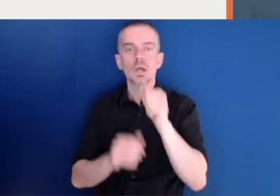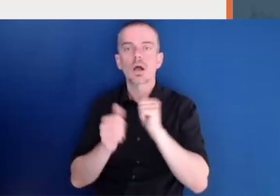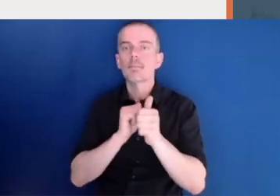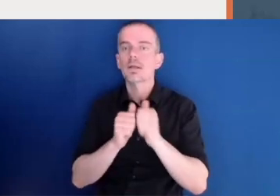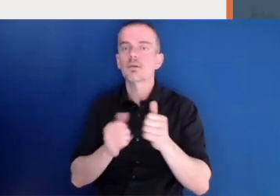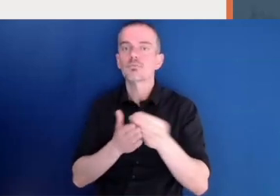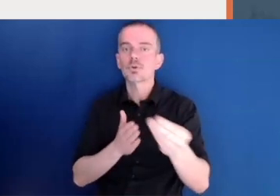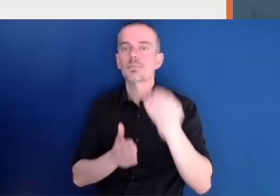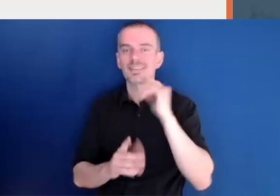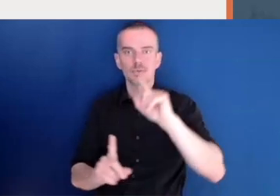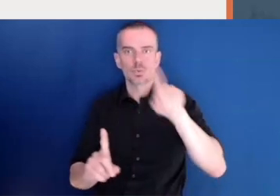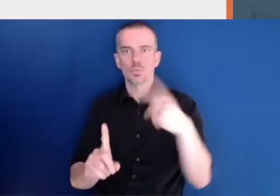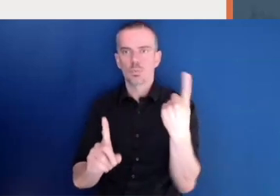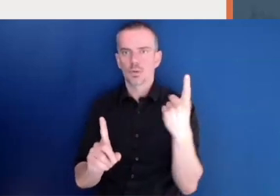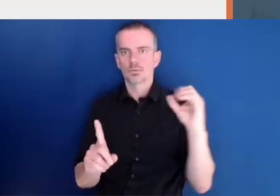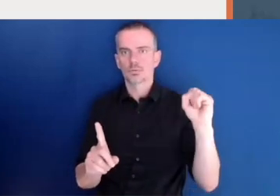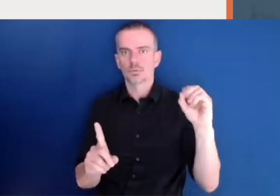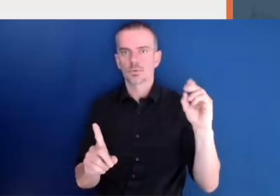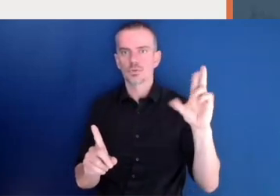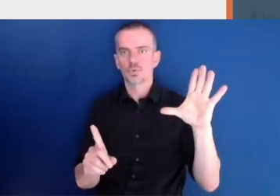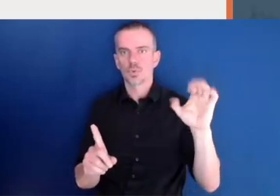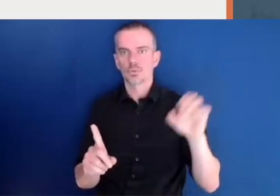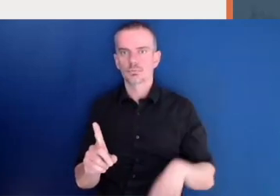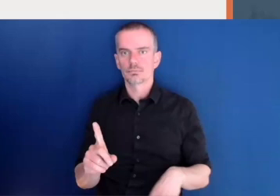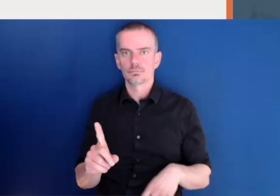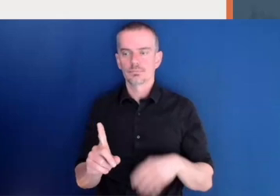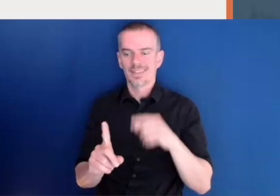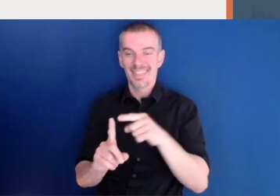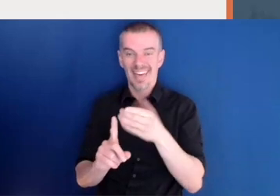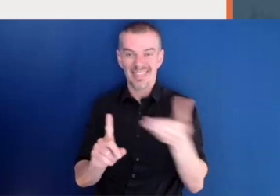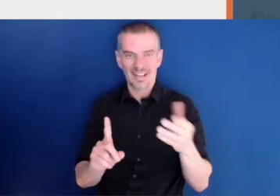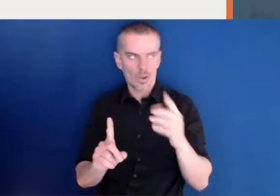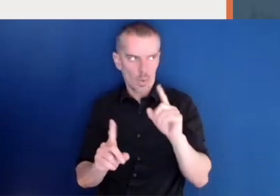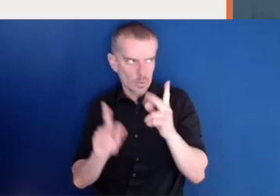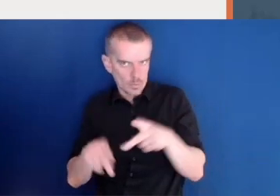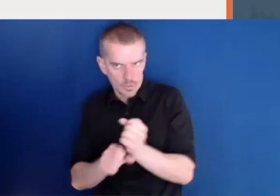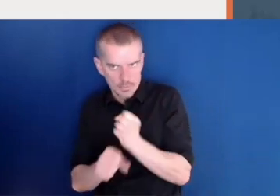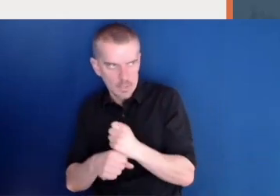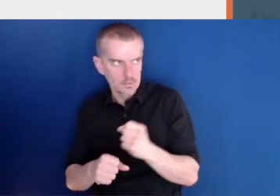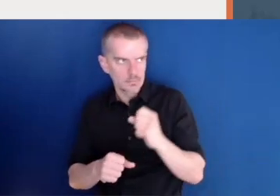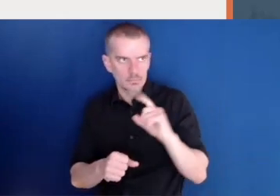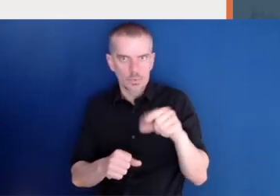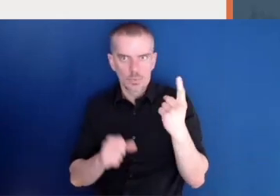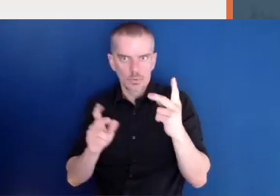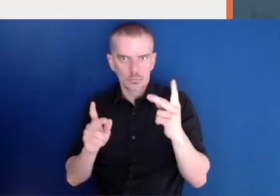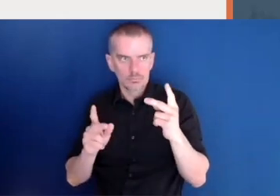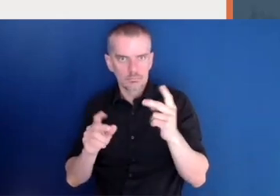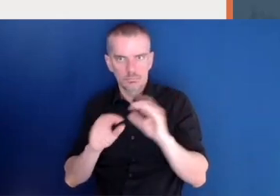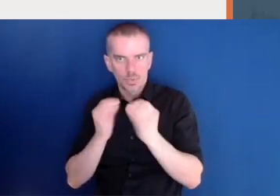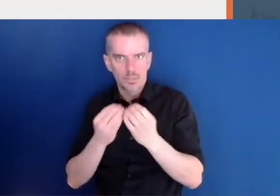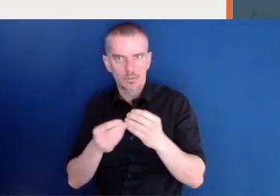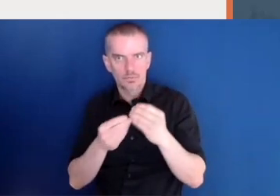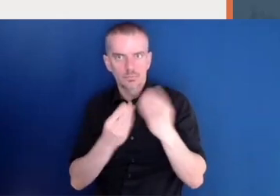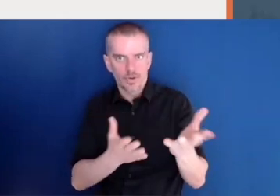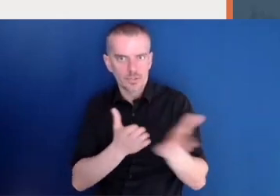there's only one source, right? Let's just say it's bespoke goods or bespoke services. If there's only one source that can provide